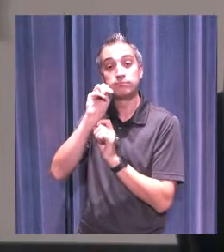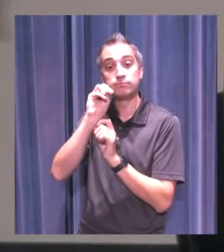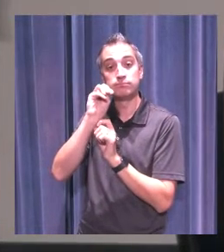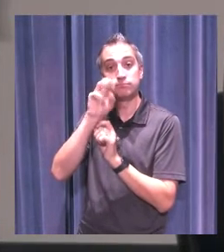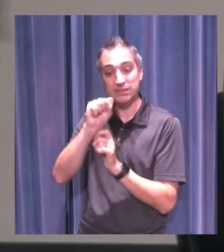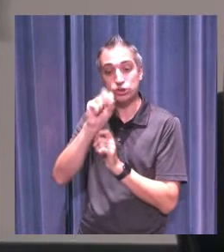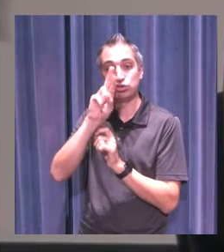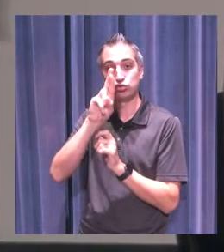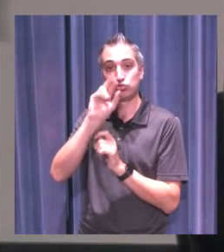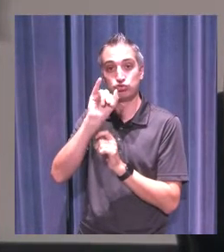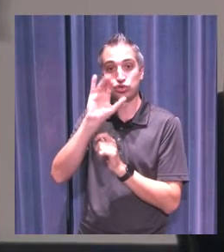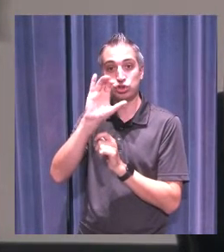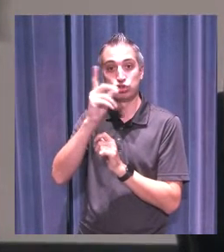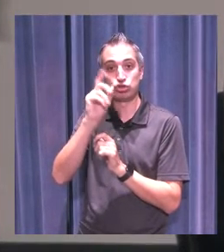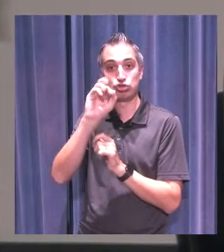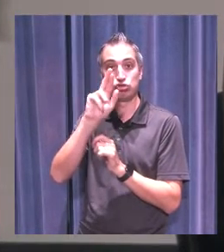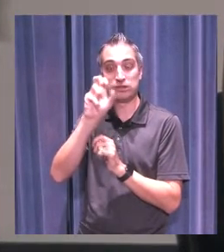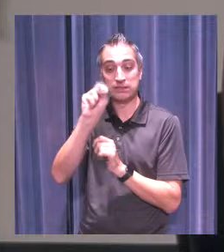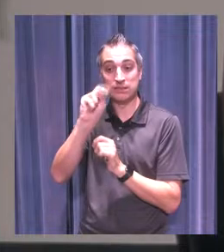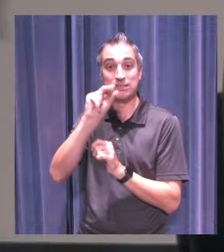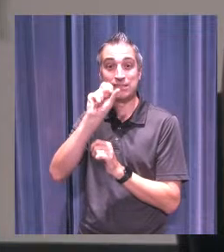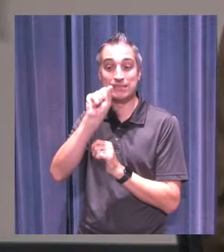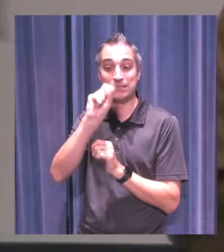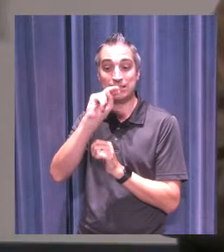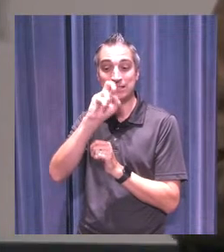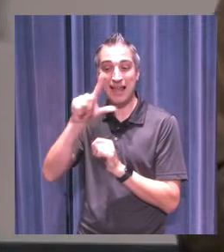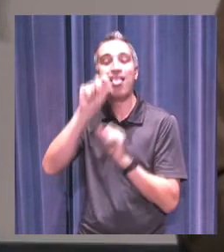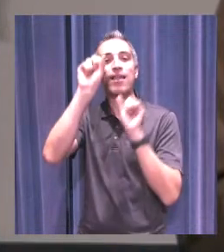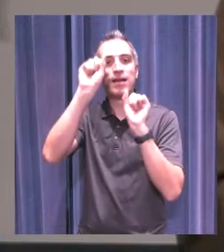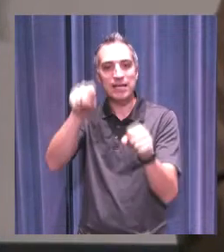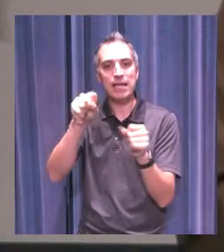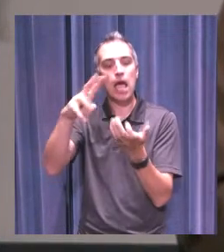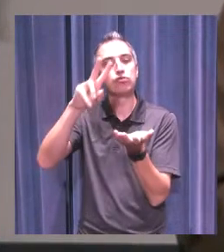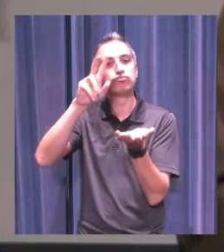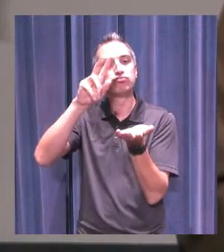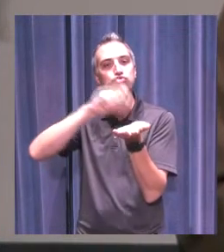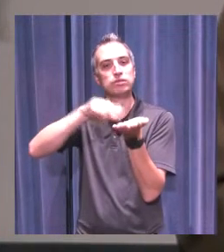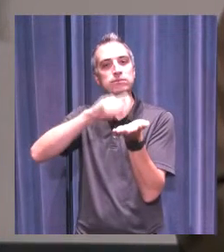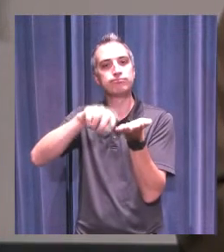Snell with at least 30 days' notice to the college.